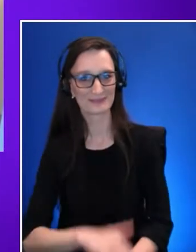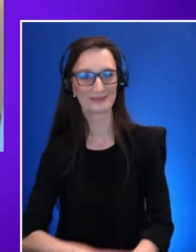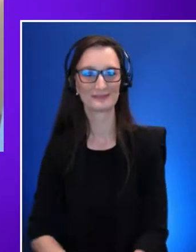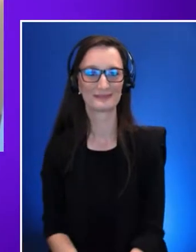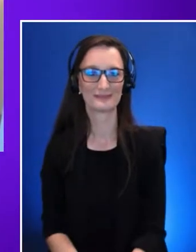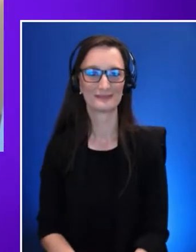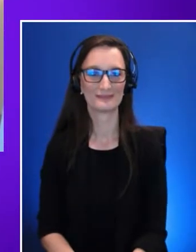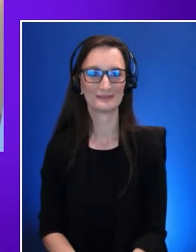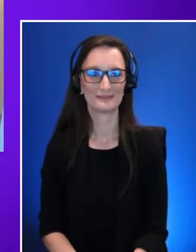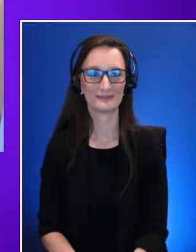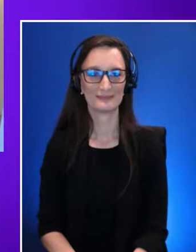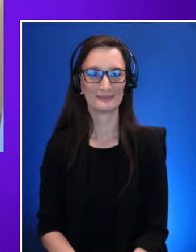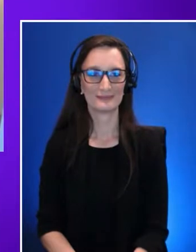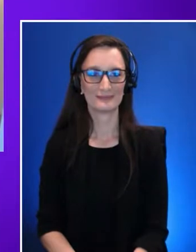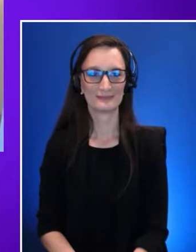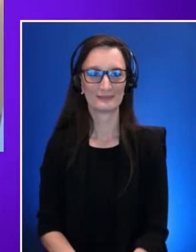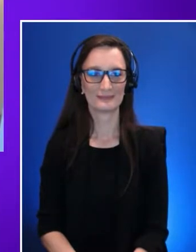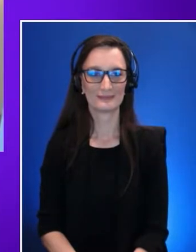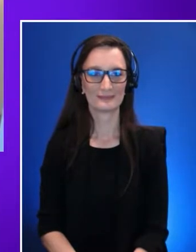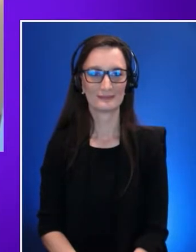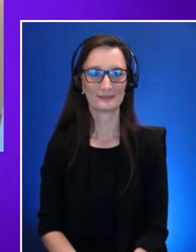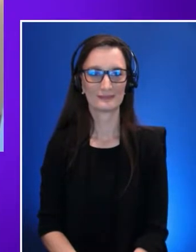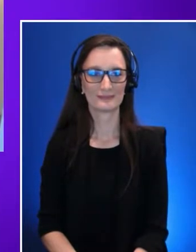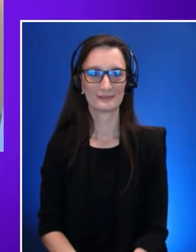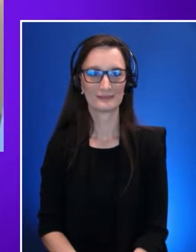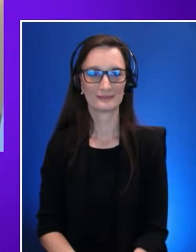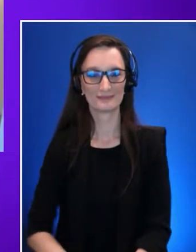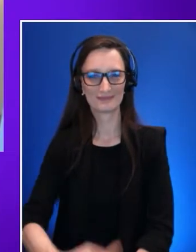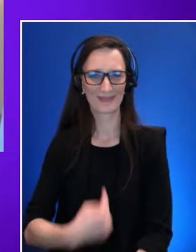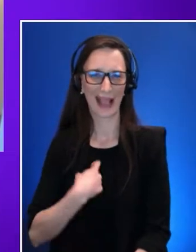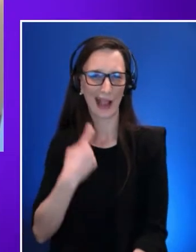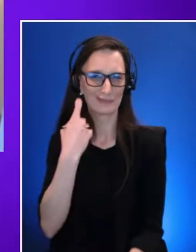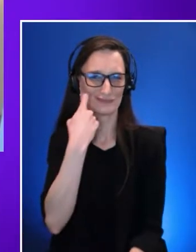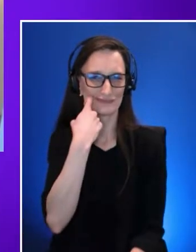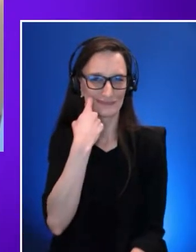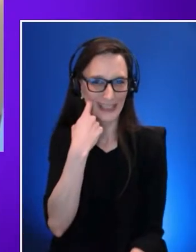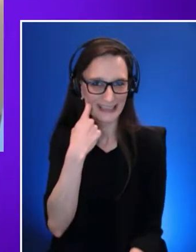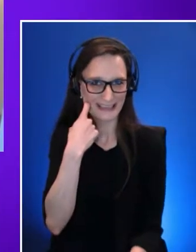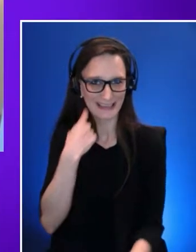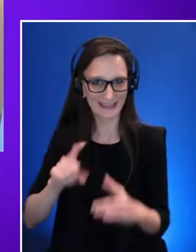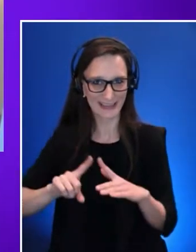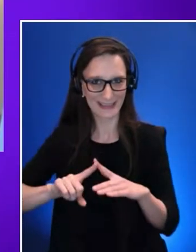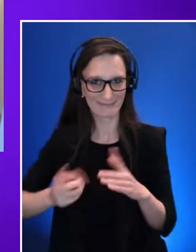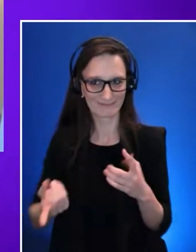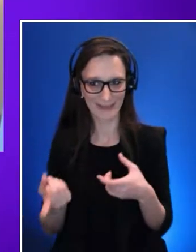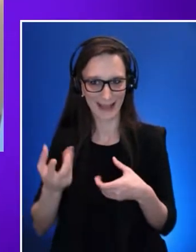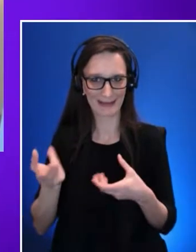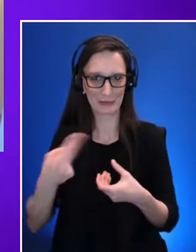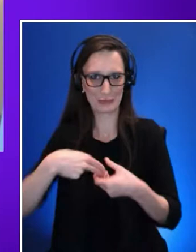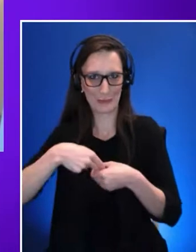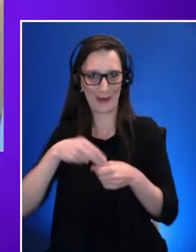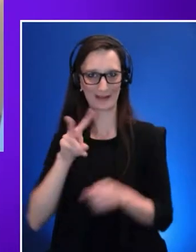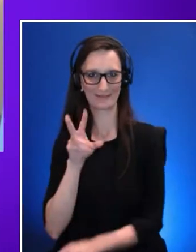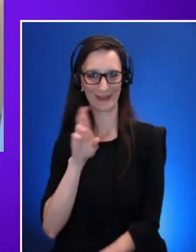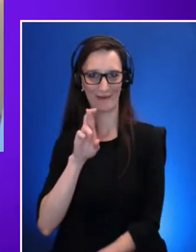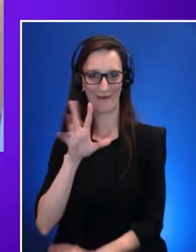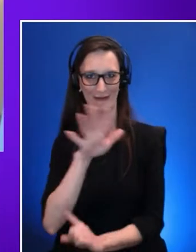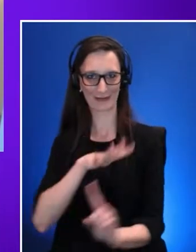I just have only recently come to the virtual reality space. I was sort of delving into